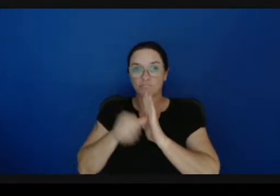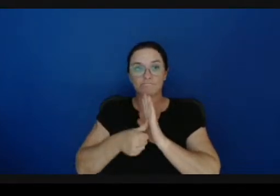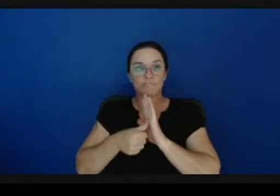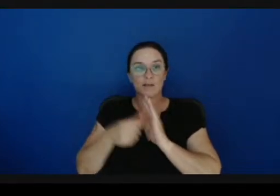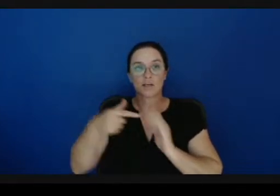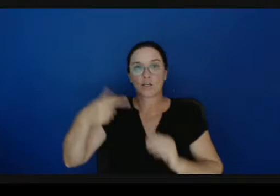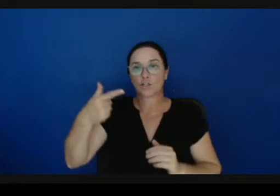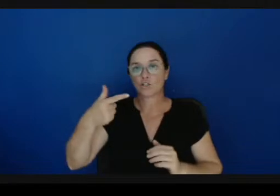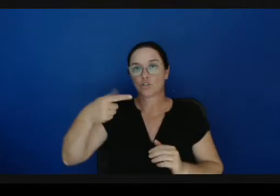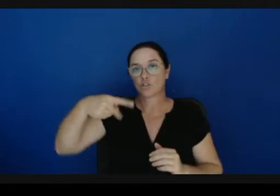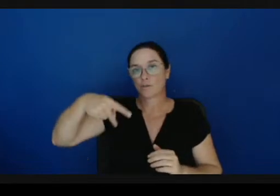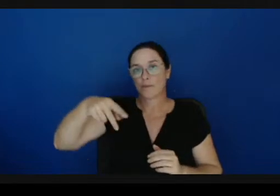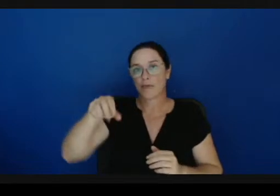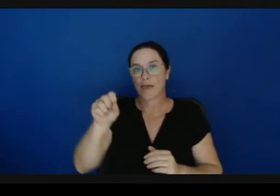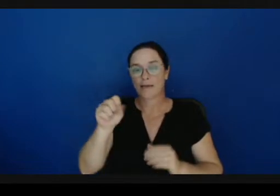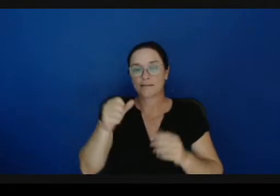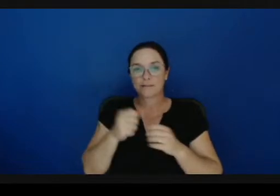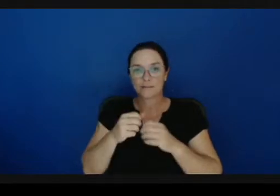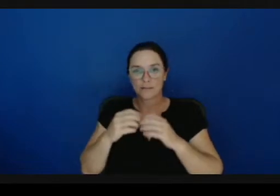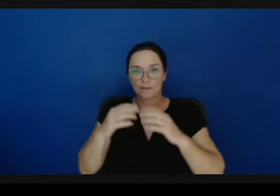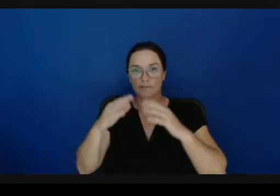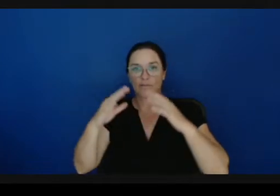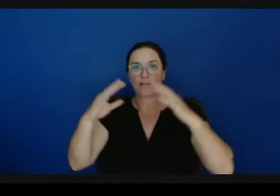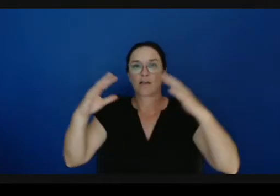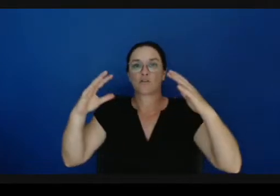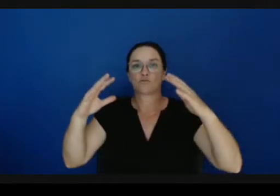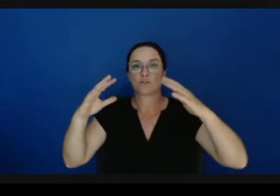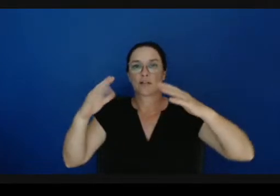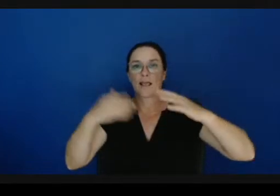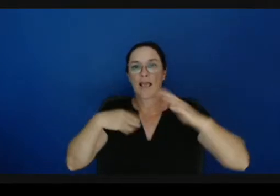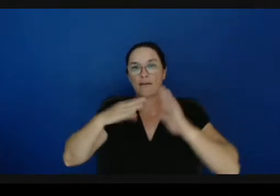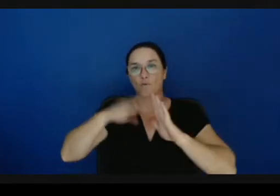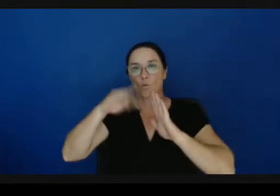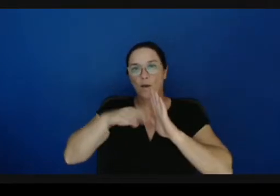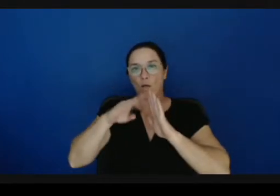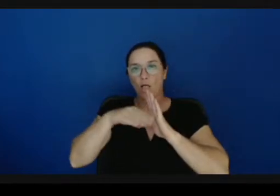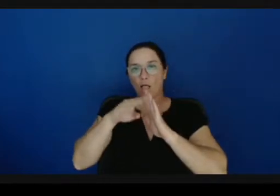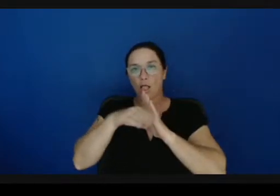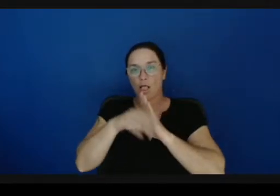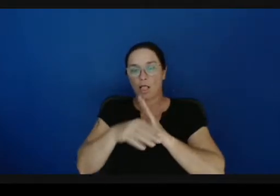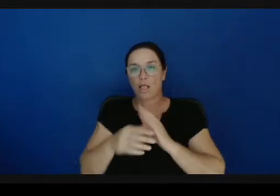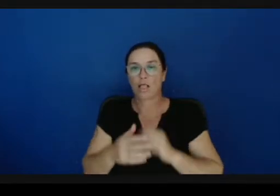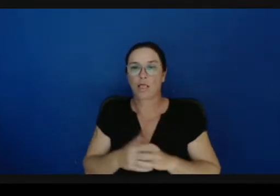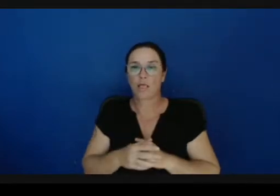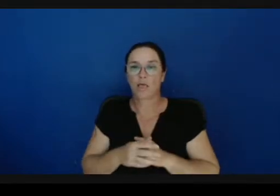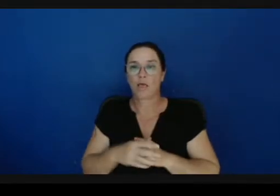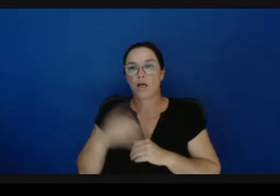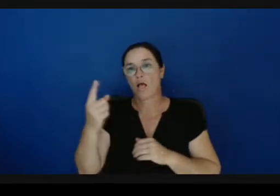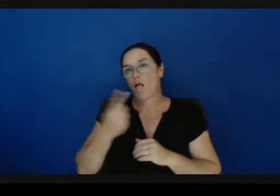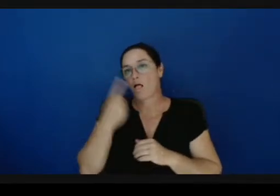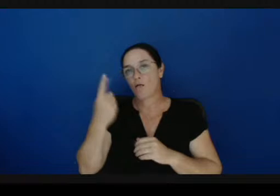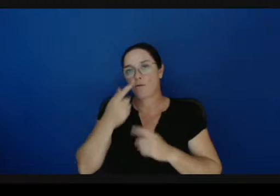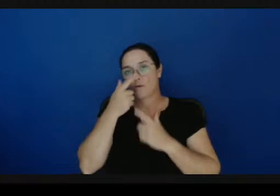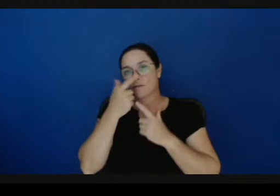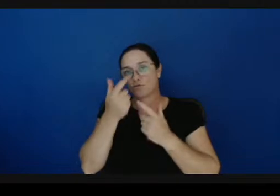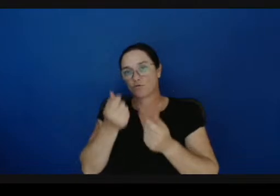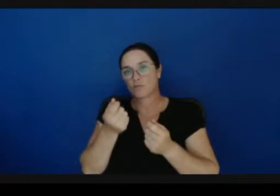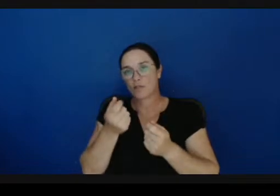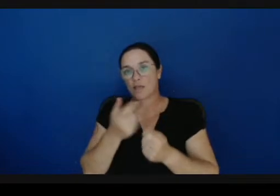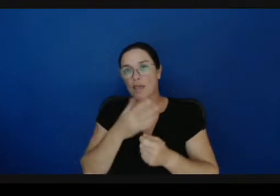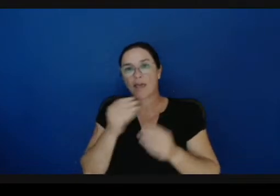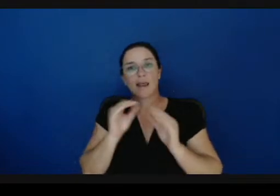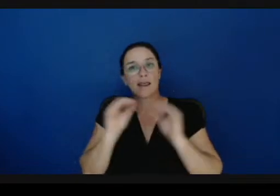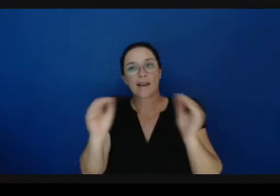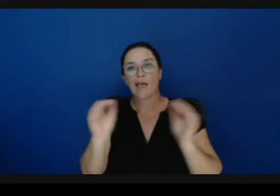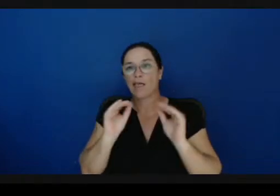inflation, which had been rising and had a couple of these little wiggles up and down, which were always interesting. And nothing was really